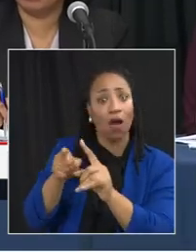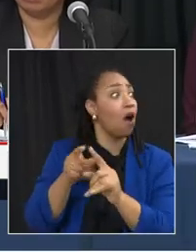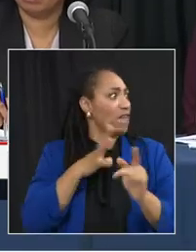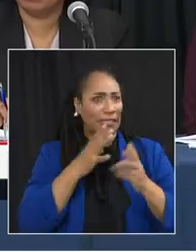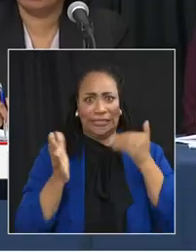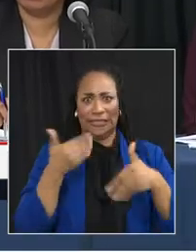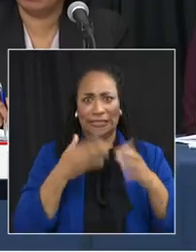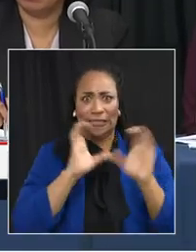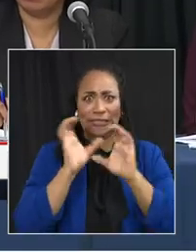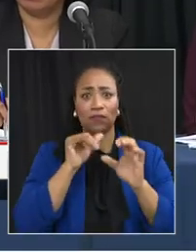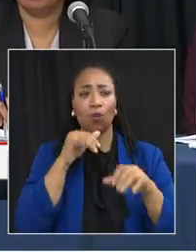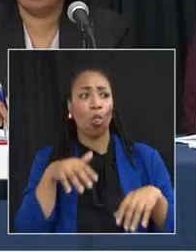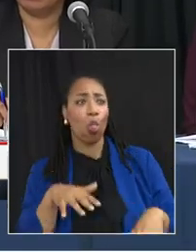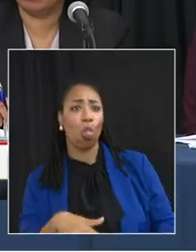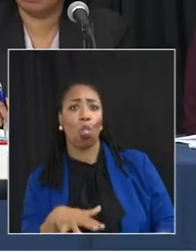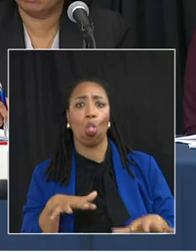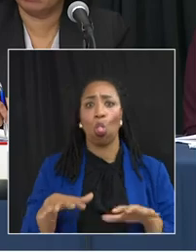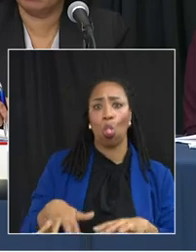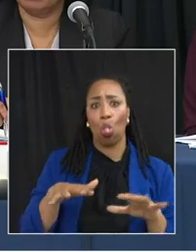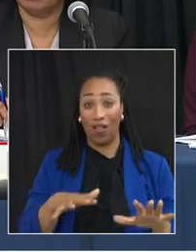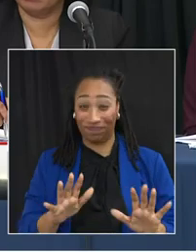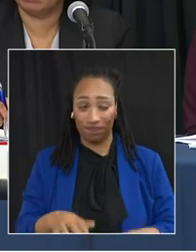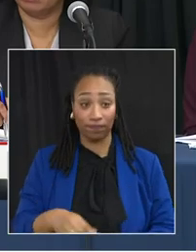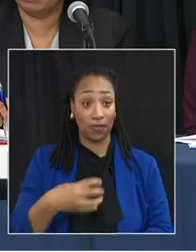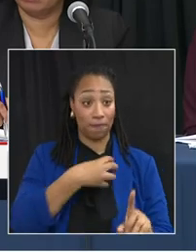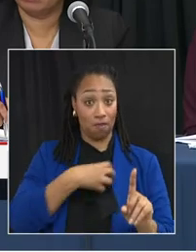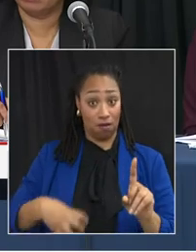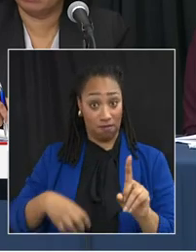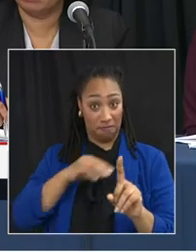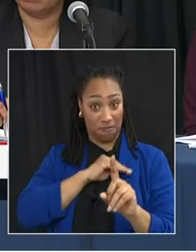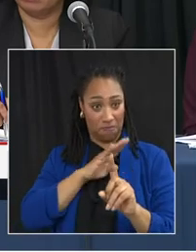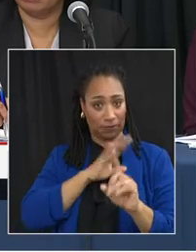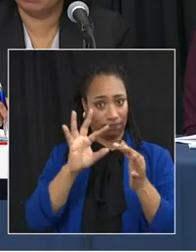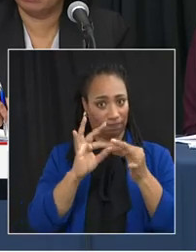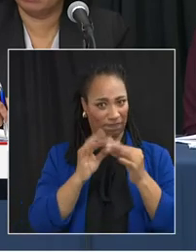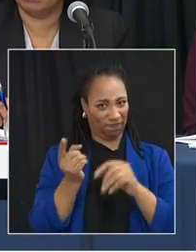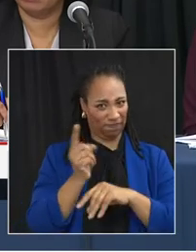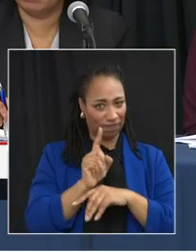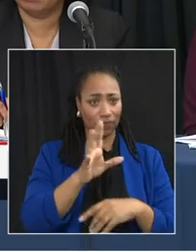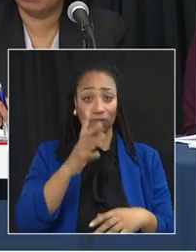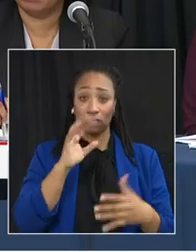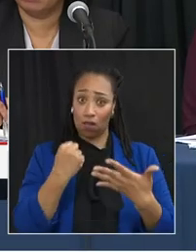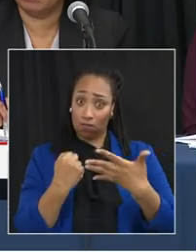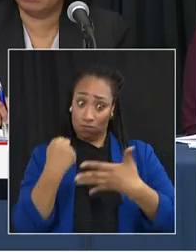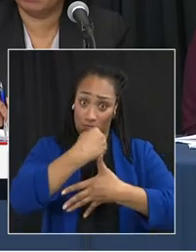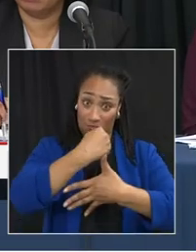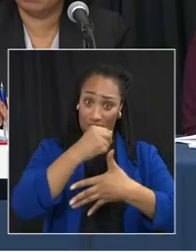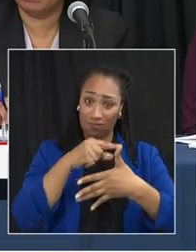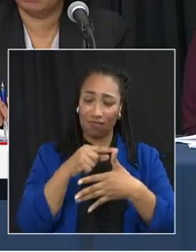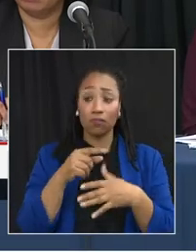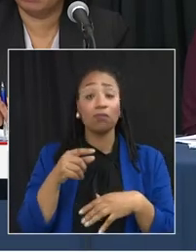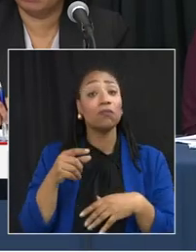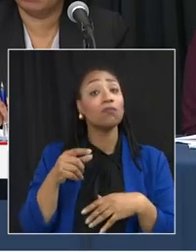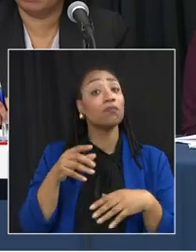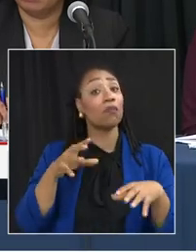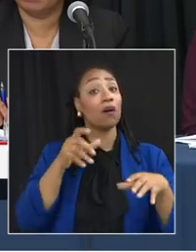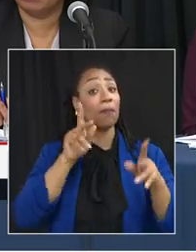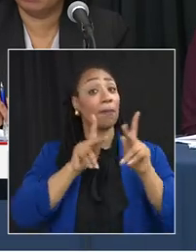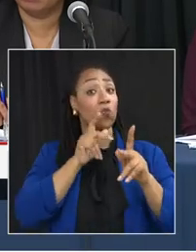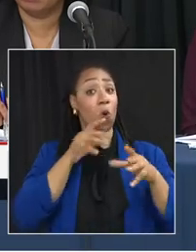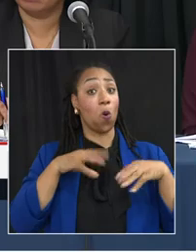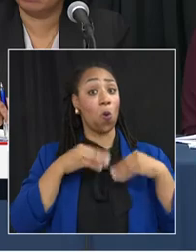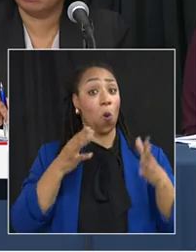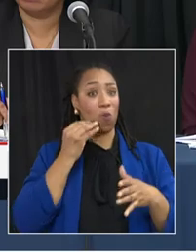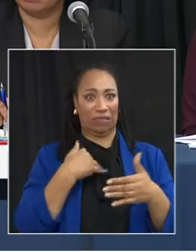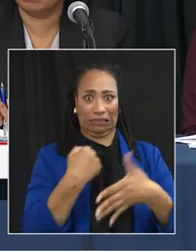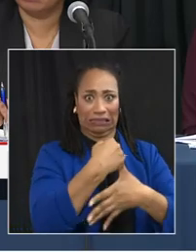district, and we will work very hard to maintain our commitment to it. I will also mention that there are a